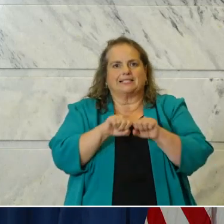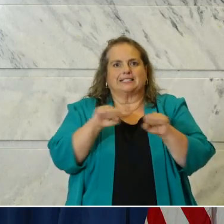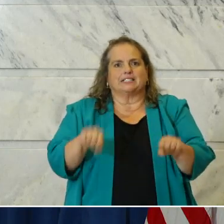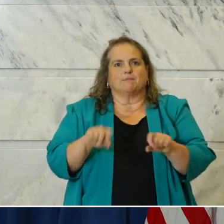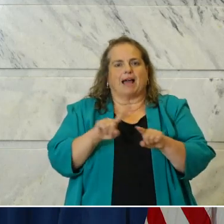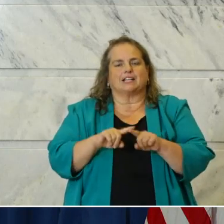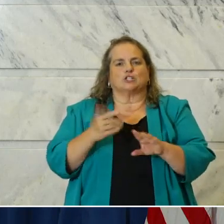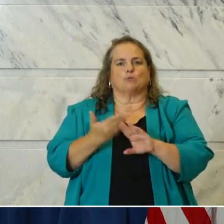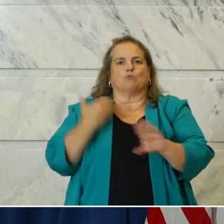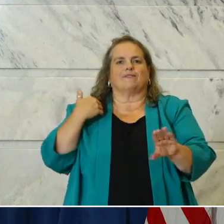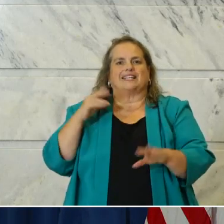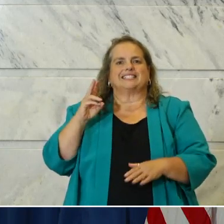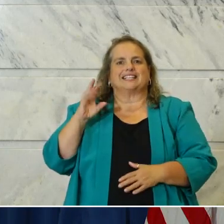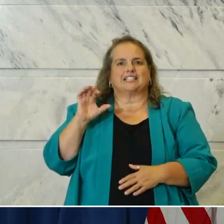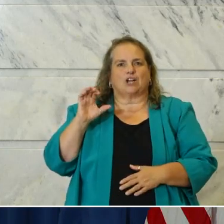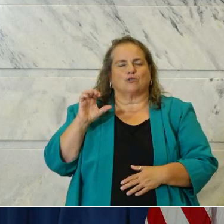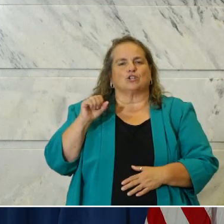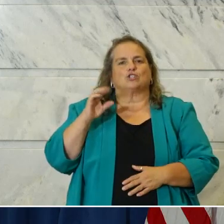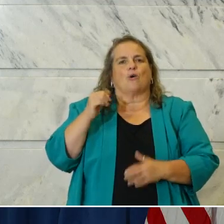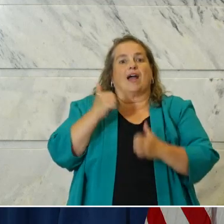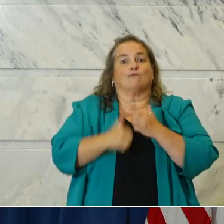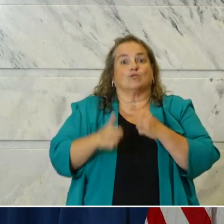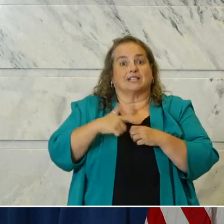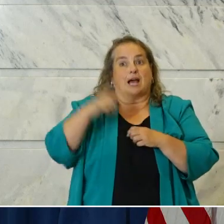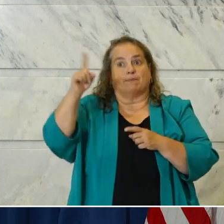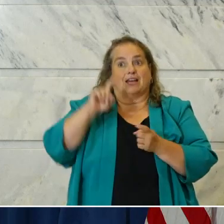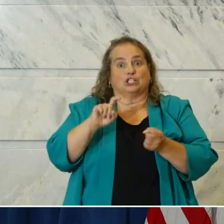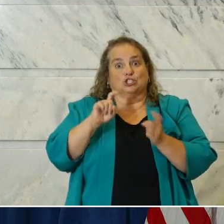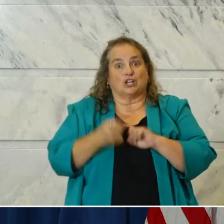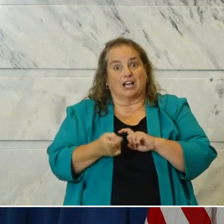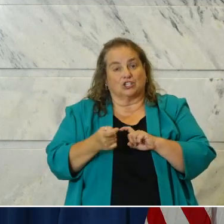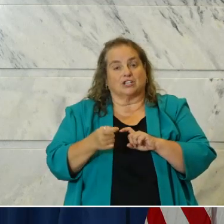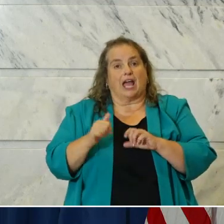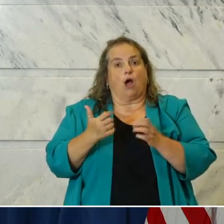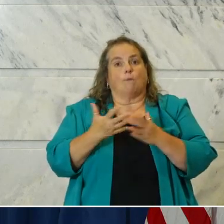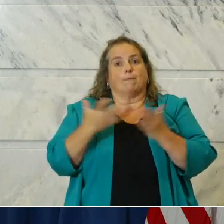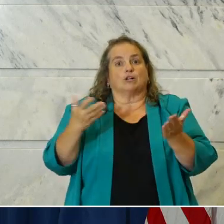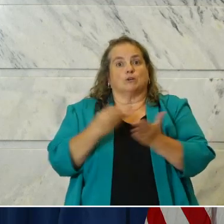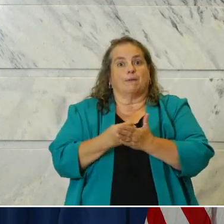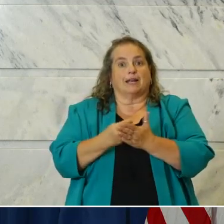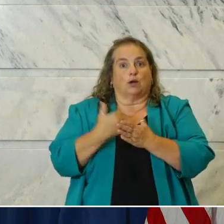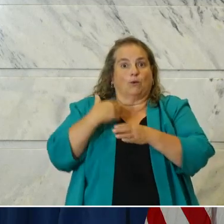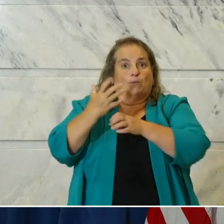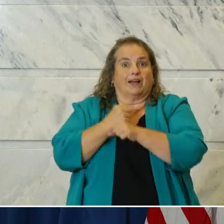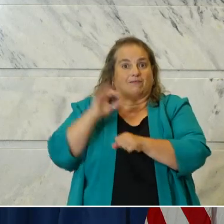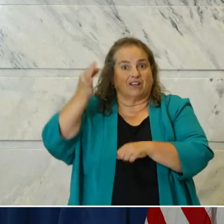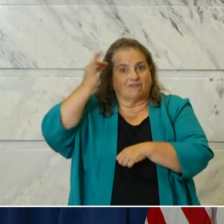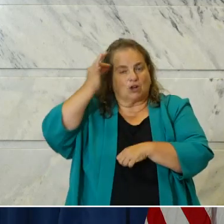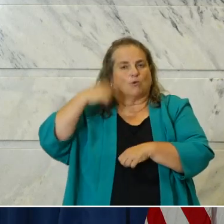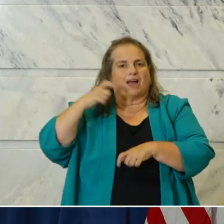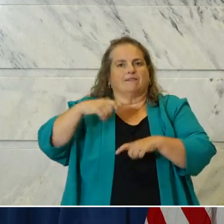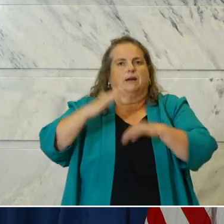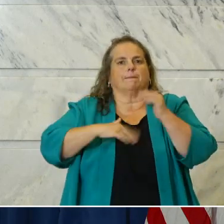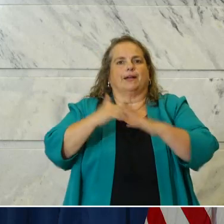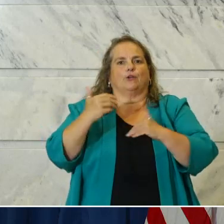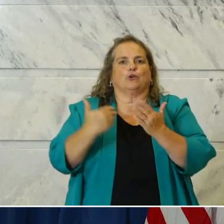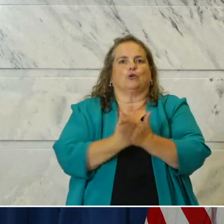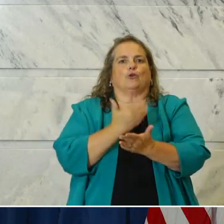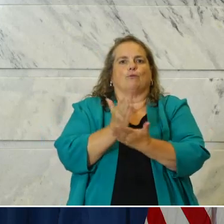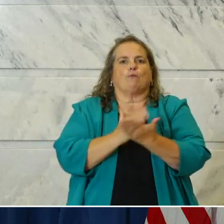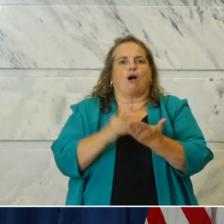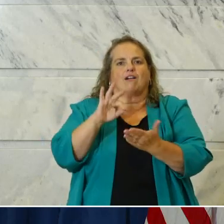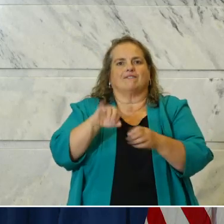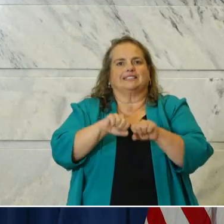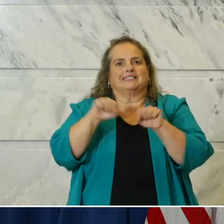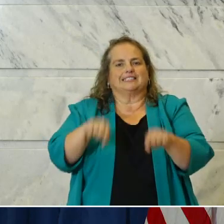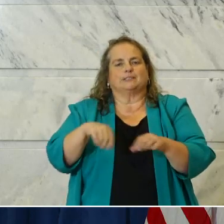previous 600. And so every time there is a change in how the money flows in, we got to build a new part of a system